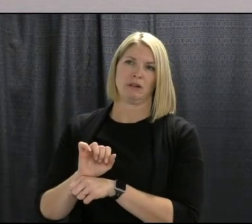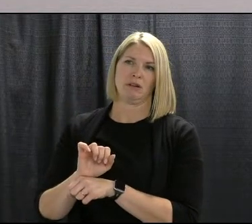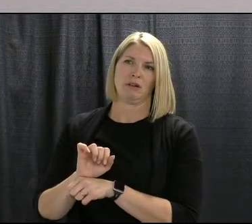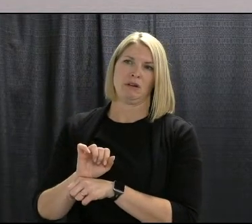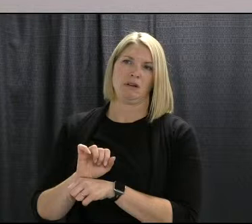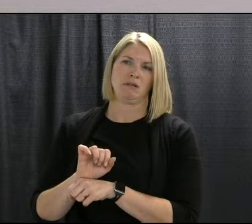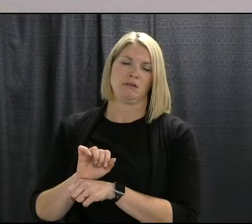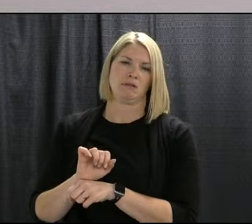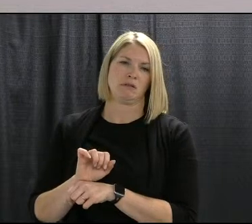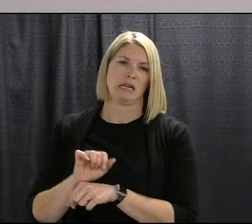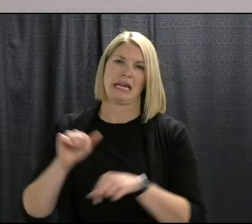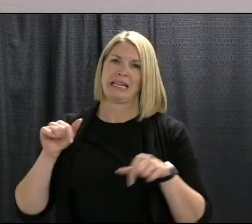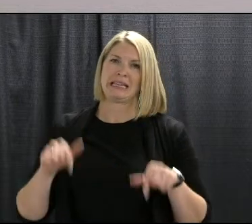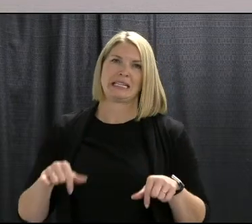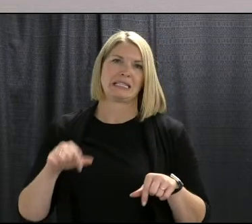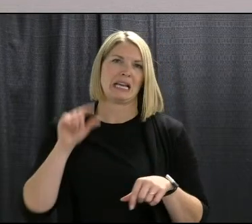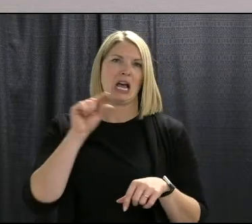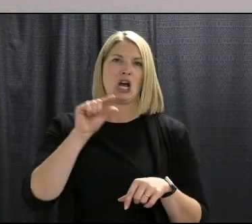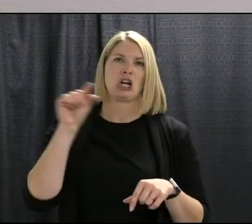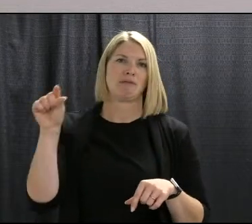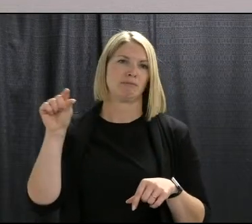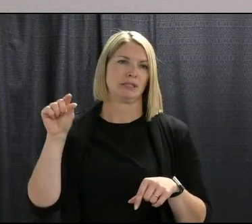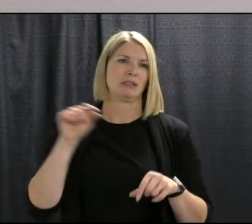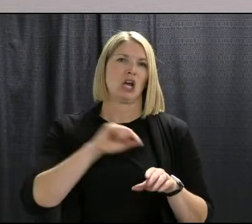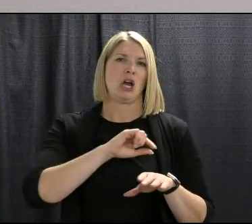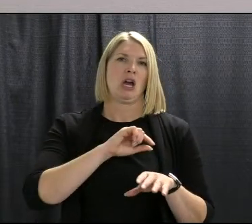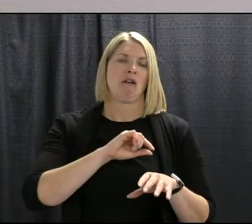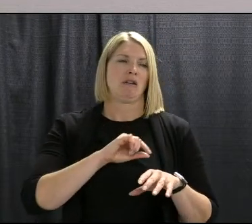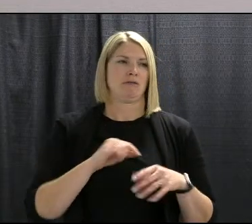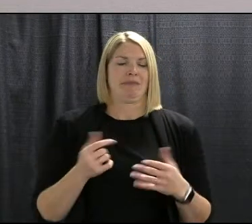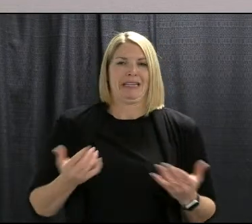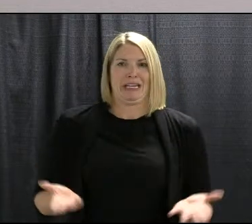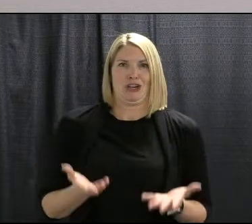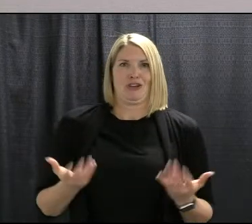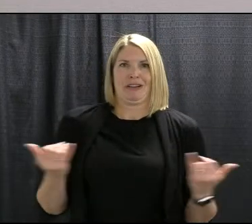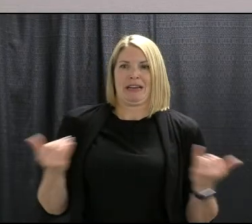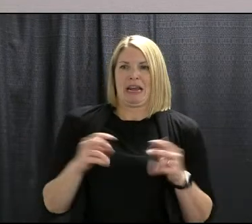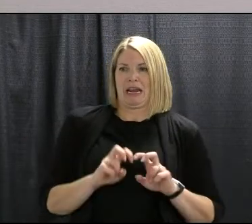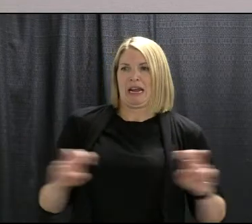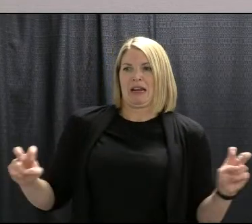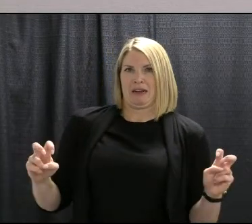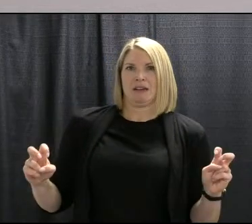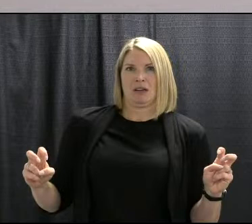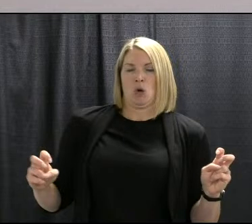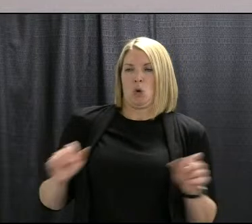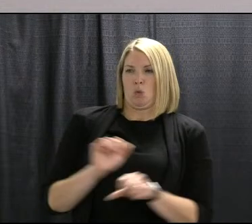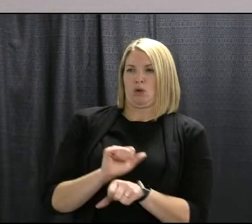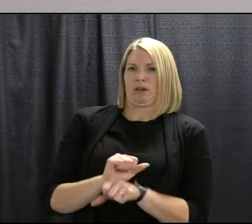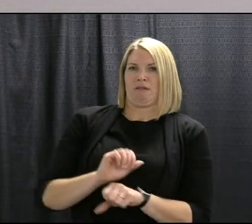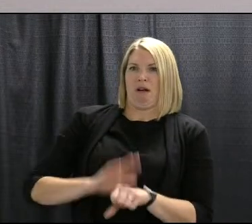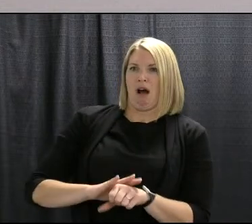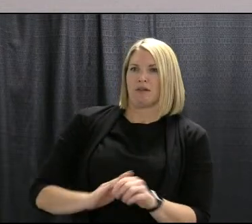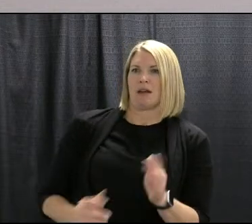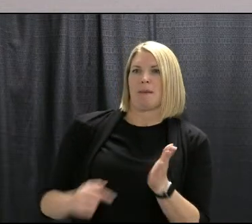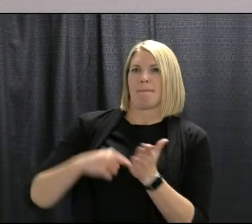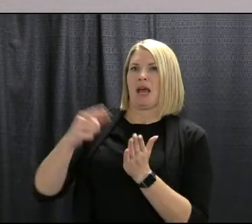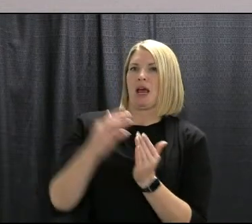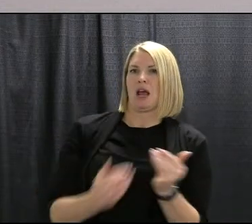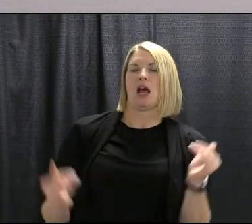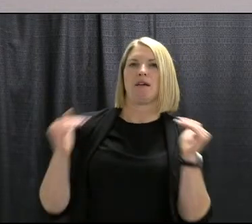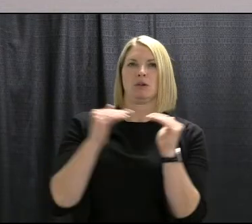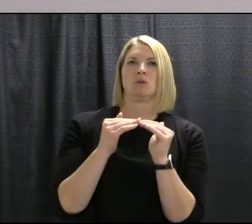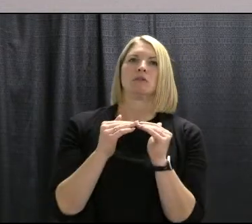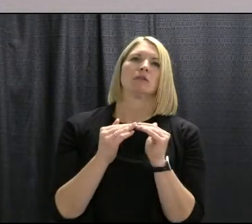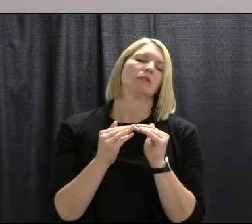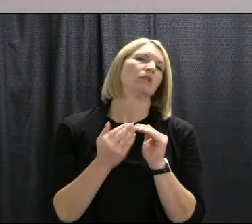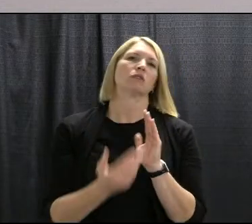this is a whole of government approach. As you can see, we have 3 ministers here today working on this to bring this forward. So all that work is valued, and again,